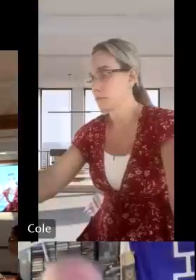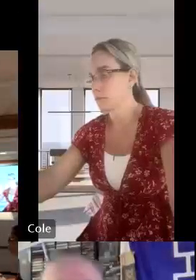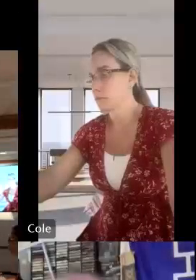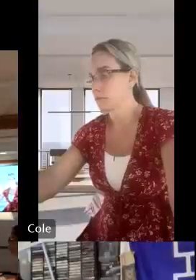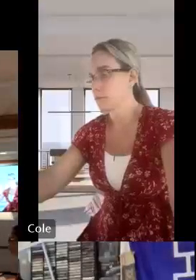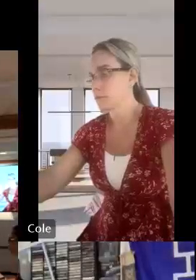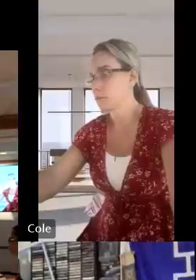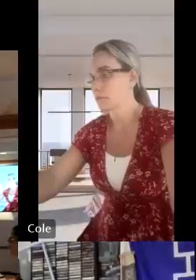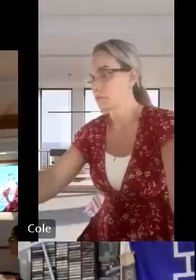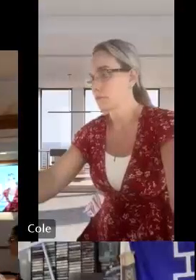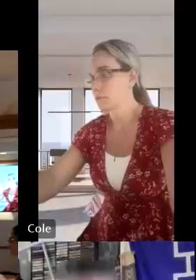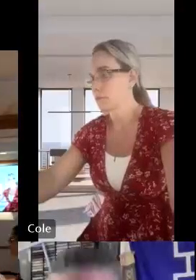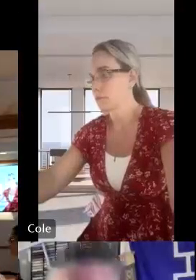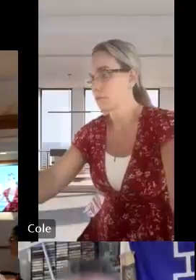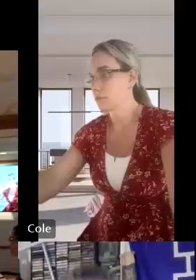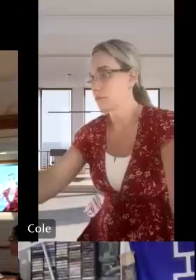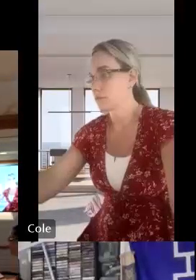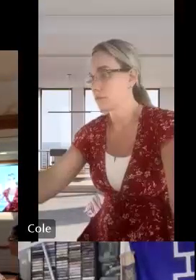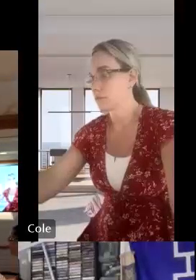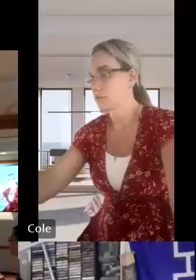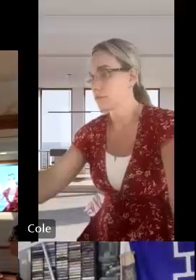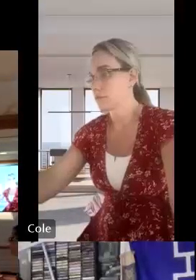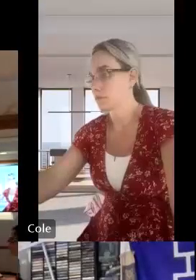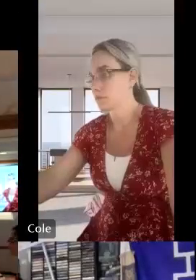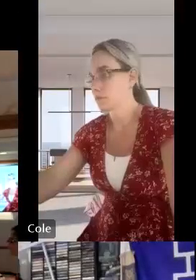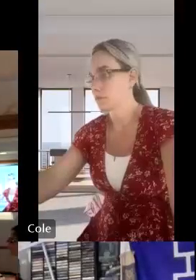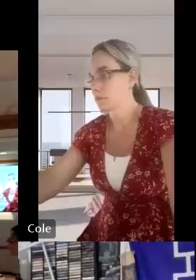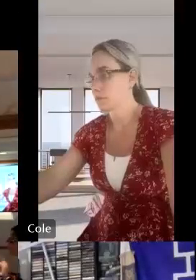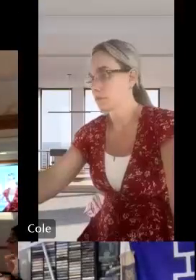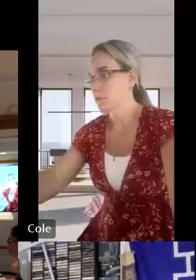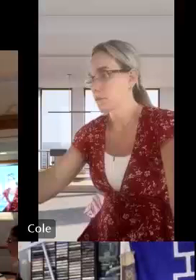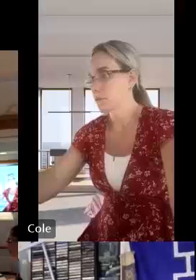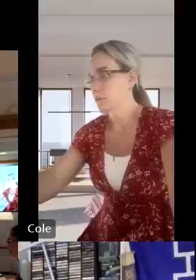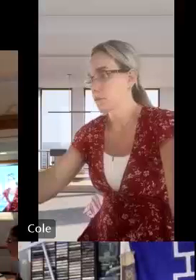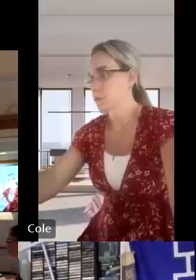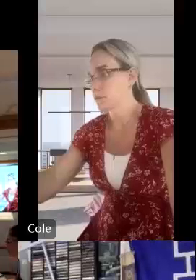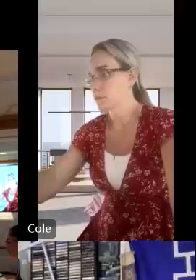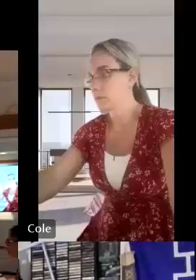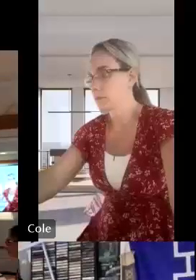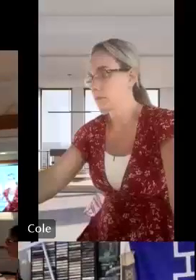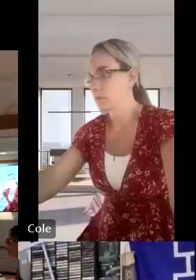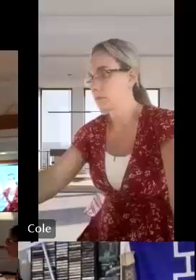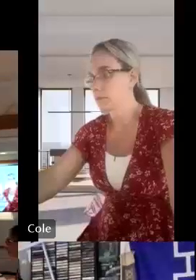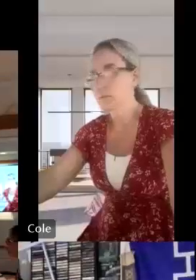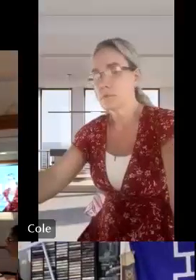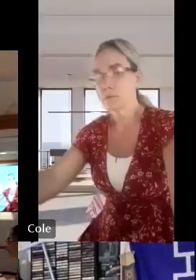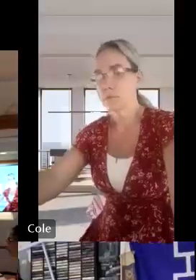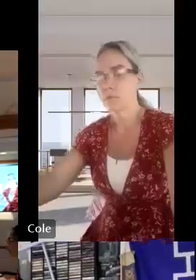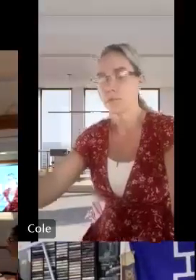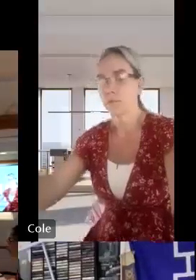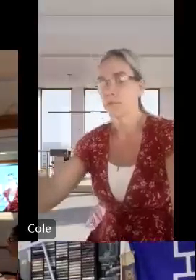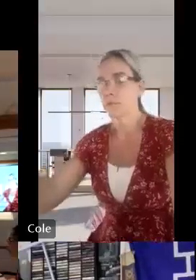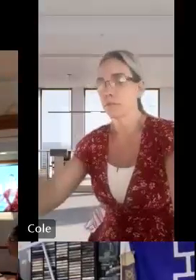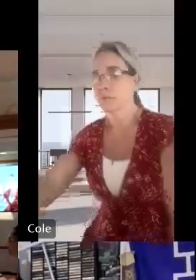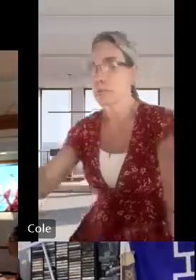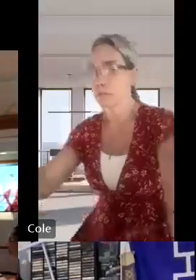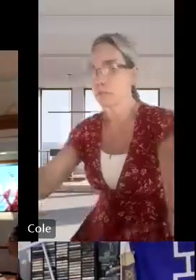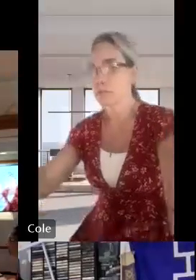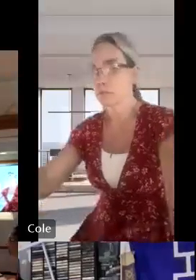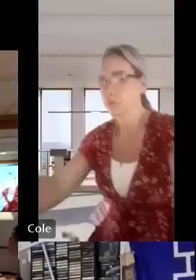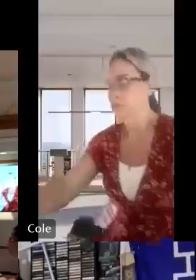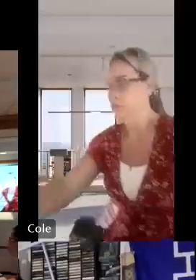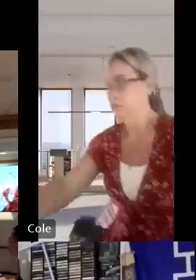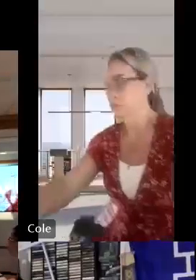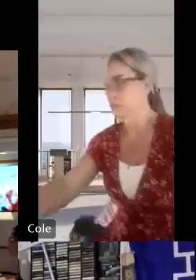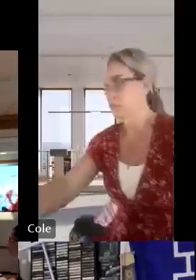not going to go into revenue in detail. However, Comptroller, Assistant Controller here will go through the expenses